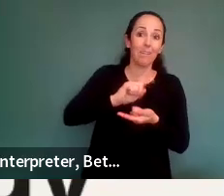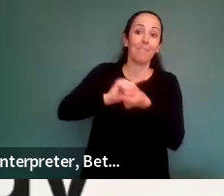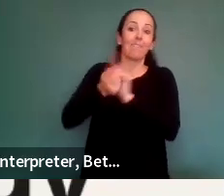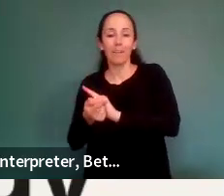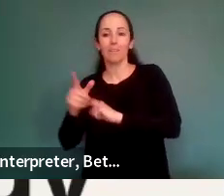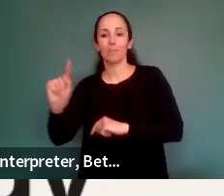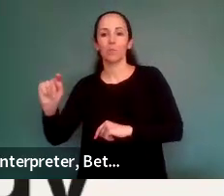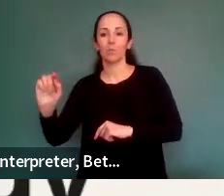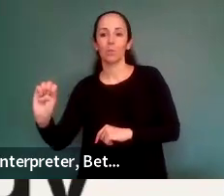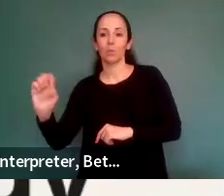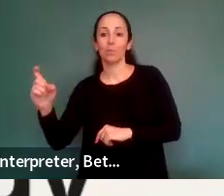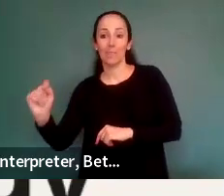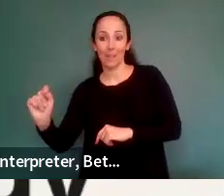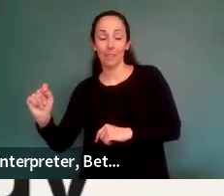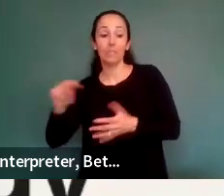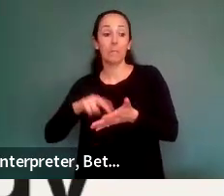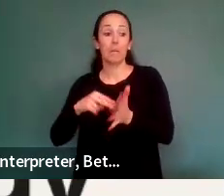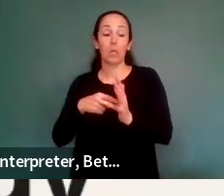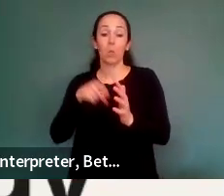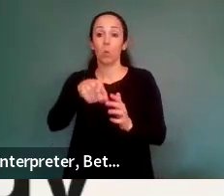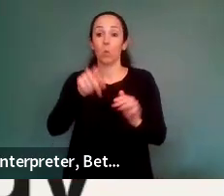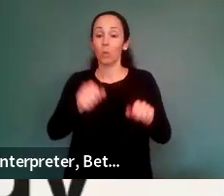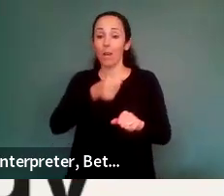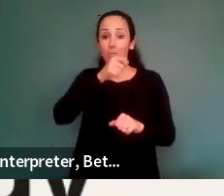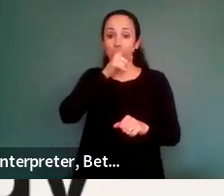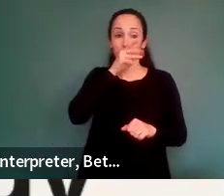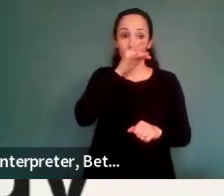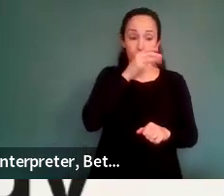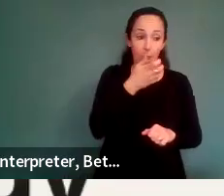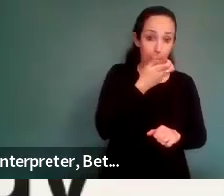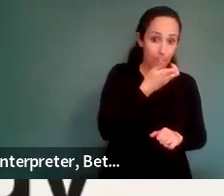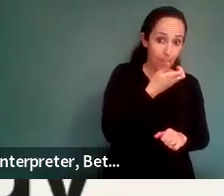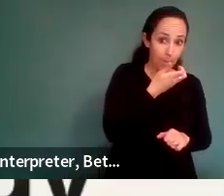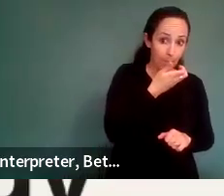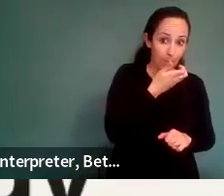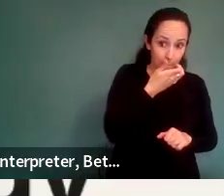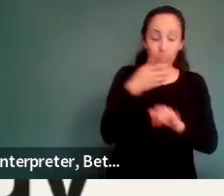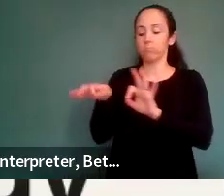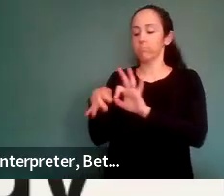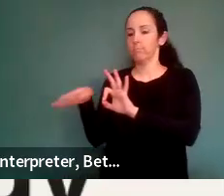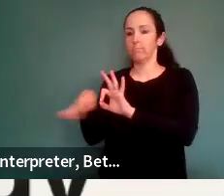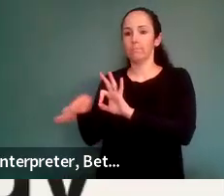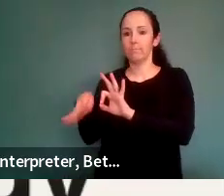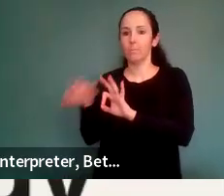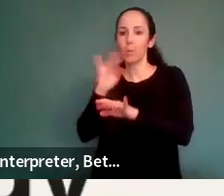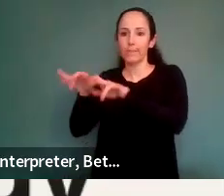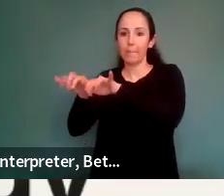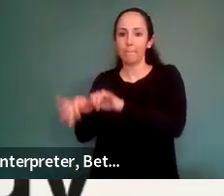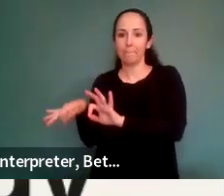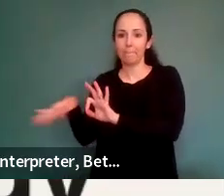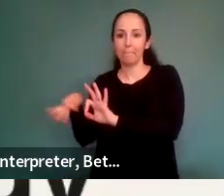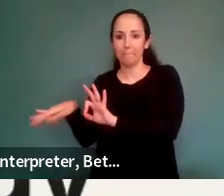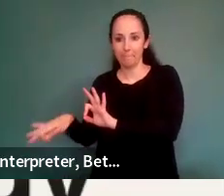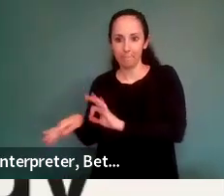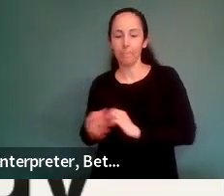converts your speech or spoken language into written text. It also allows